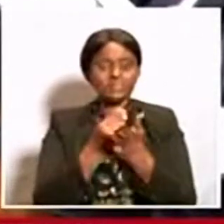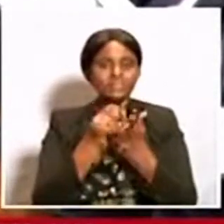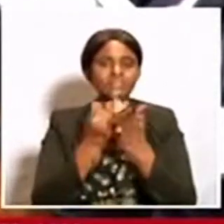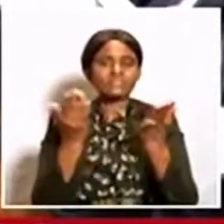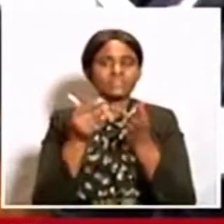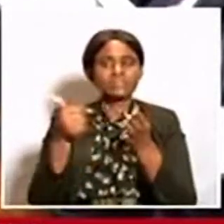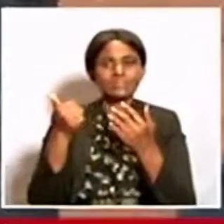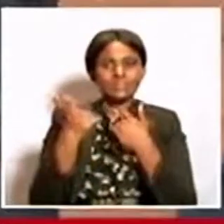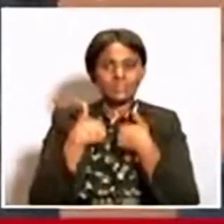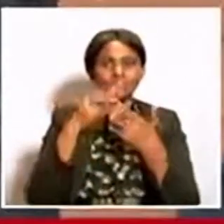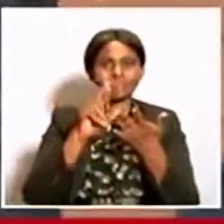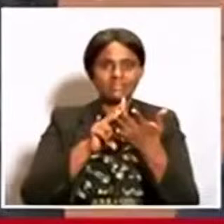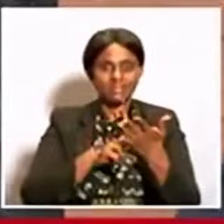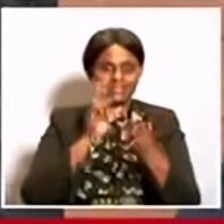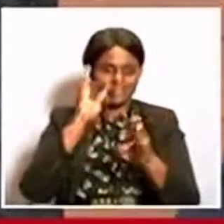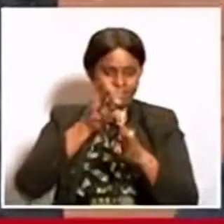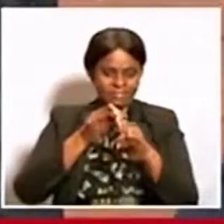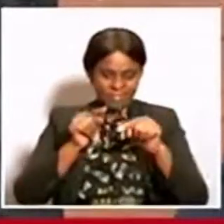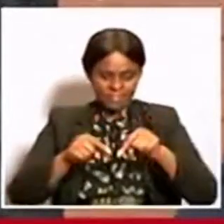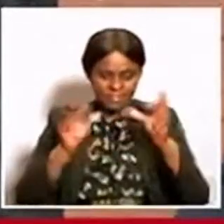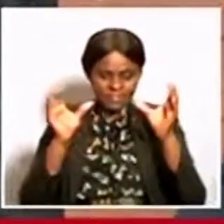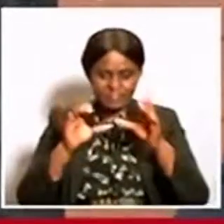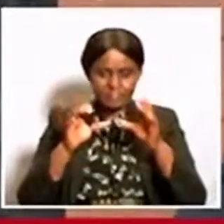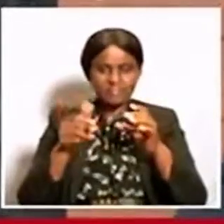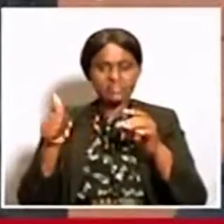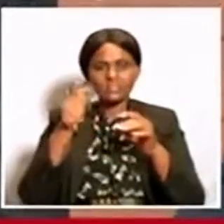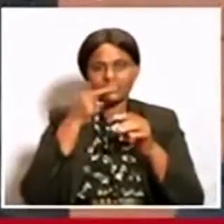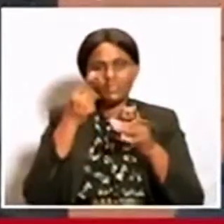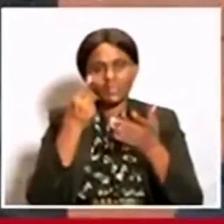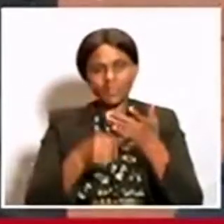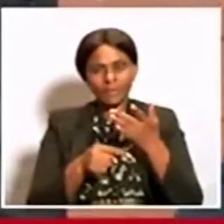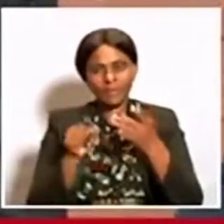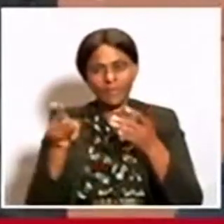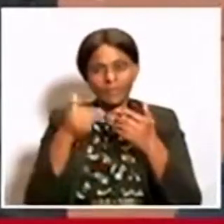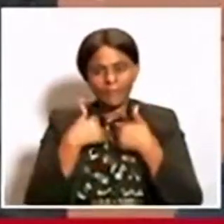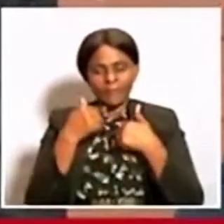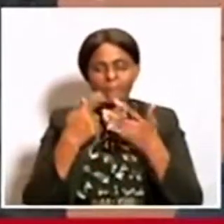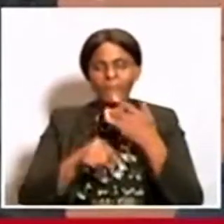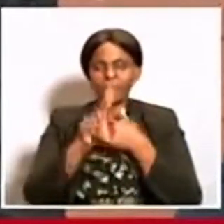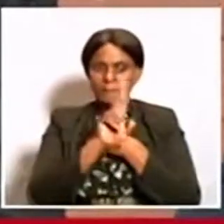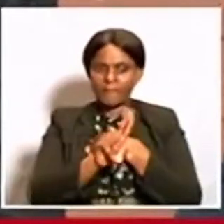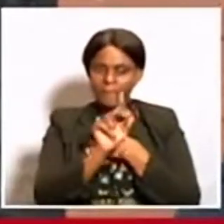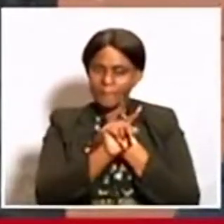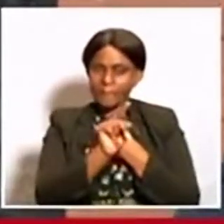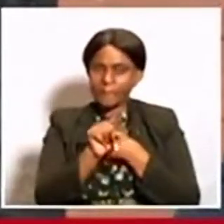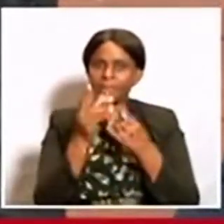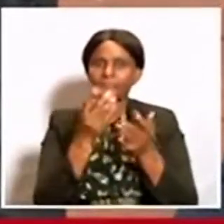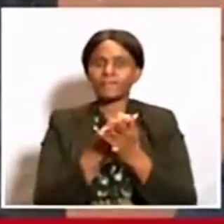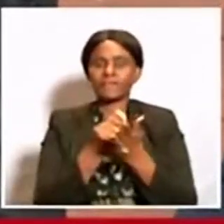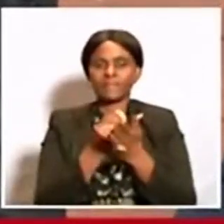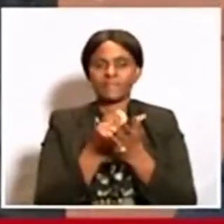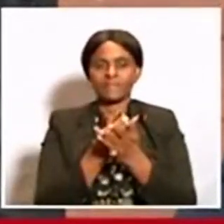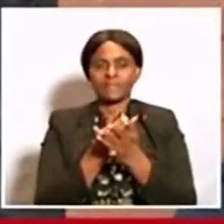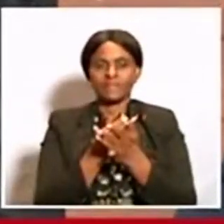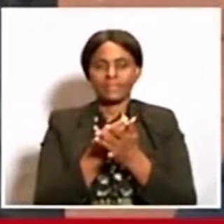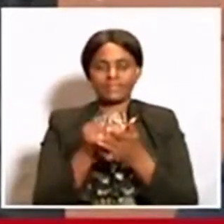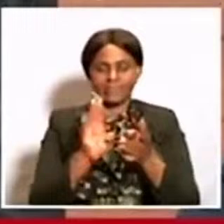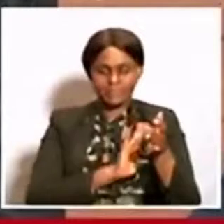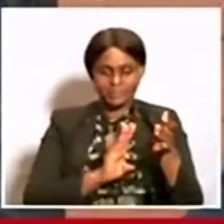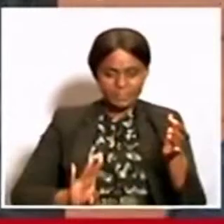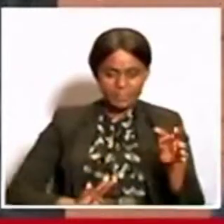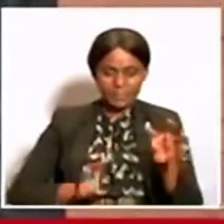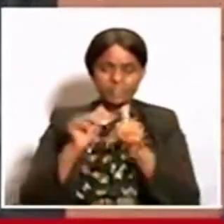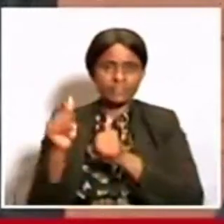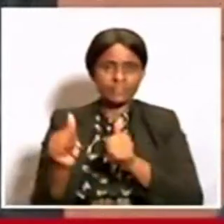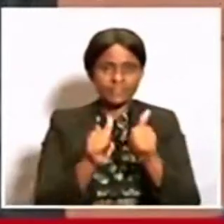And you've reported to this committee that you have since spent this money on boarding